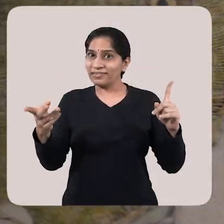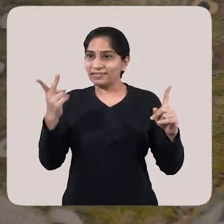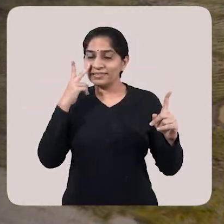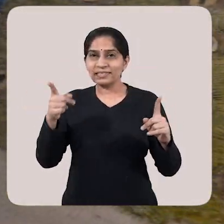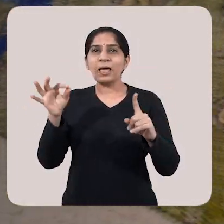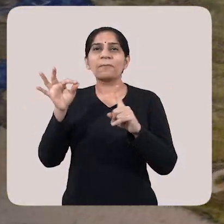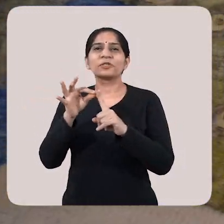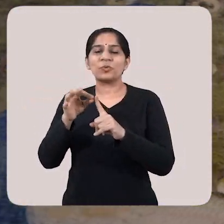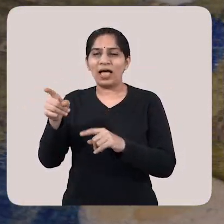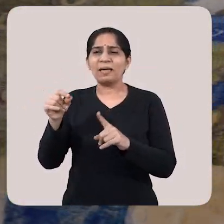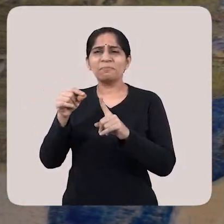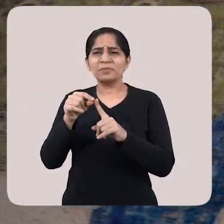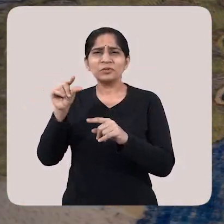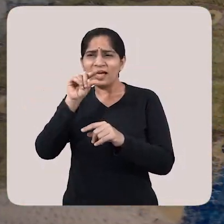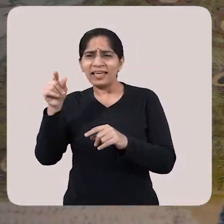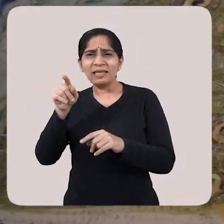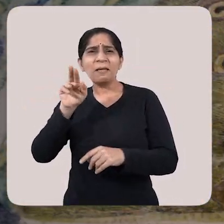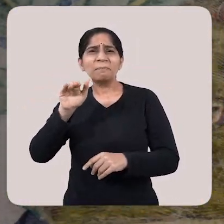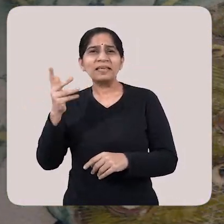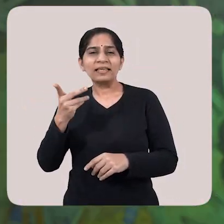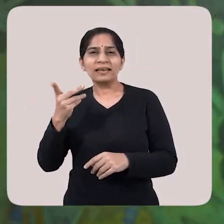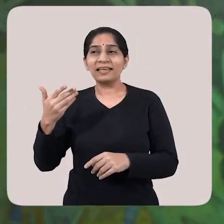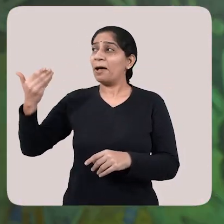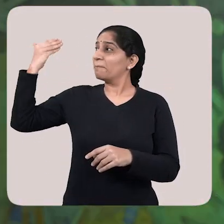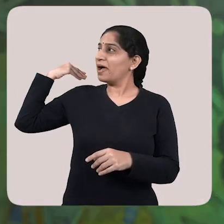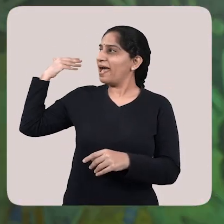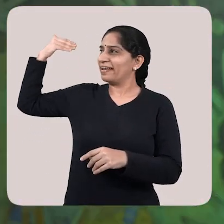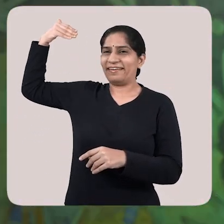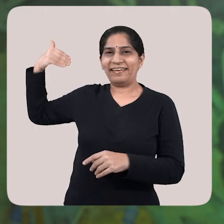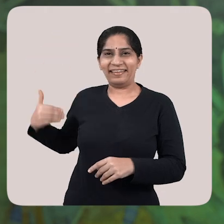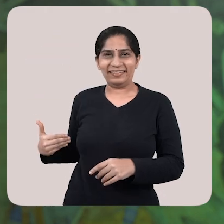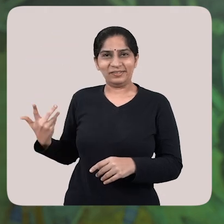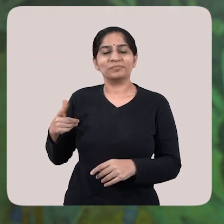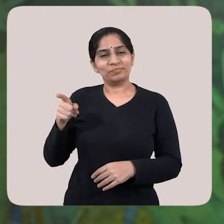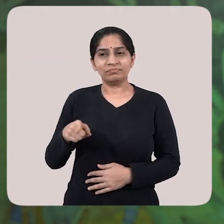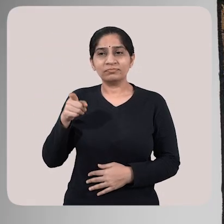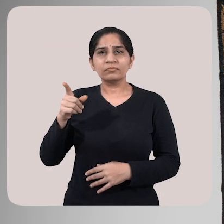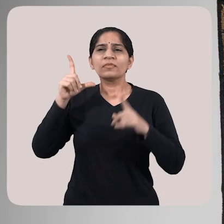On this side, we look at a Pichwai, which literally translates to that which